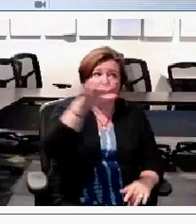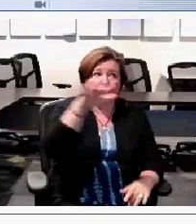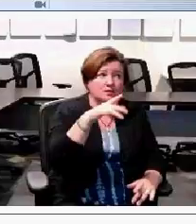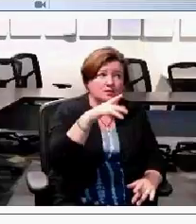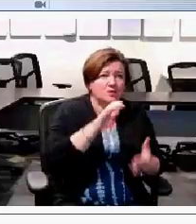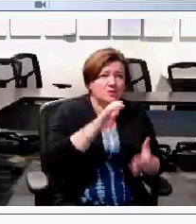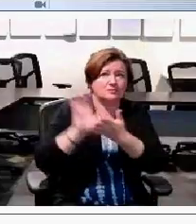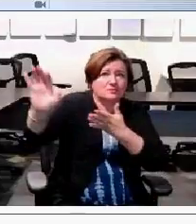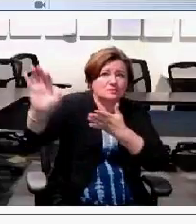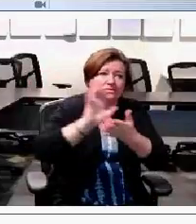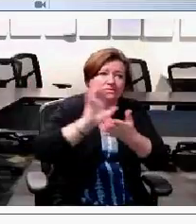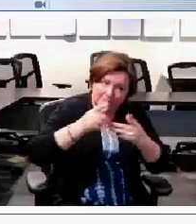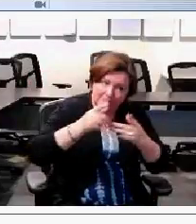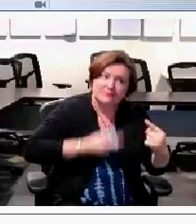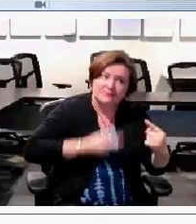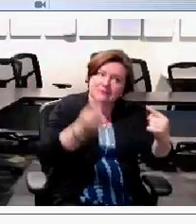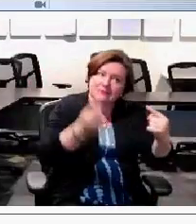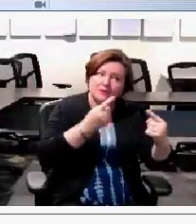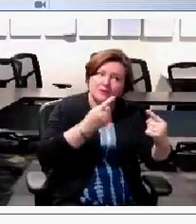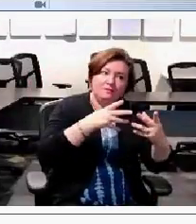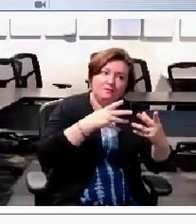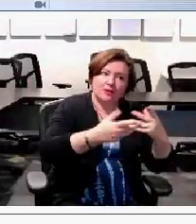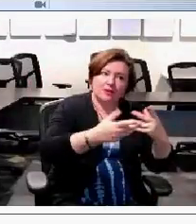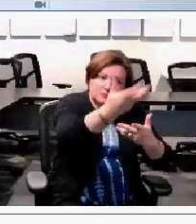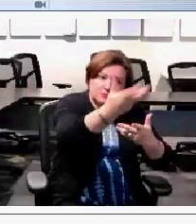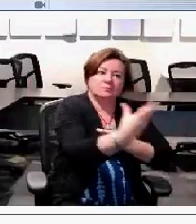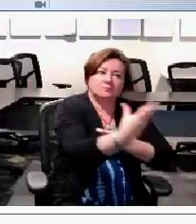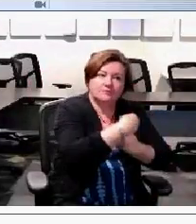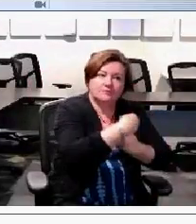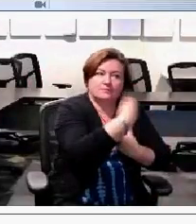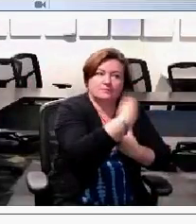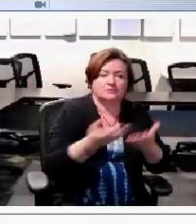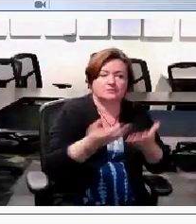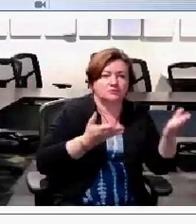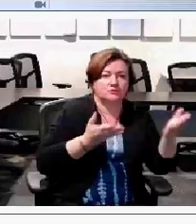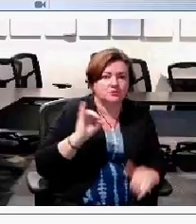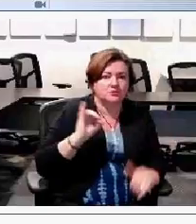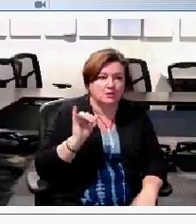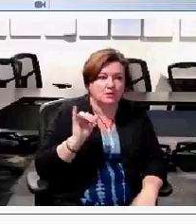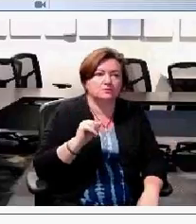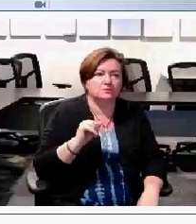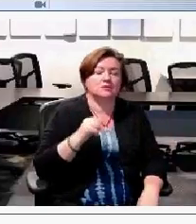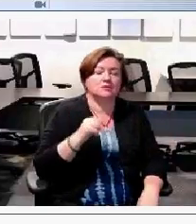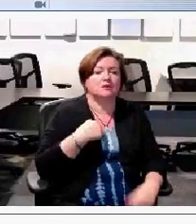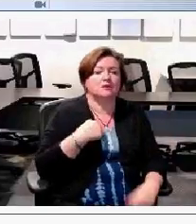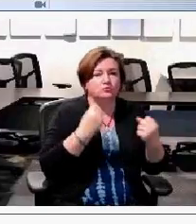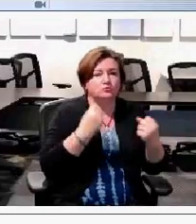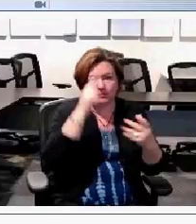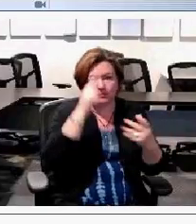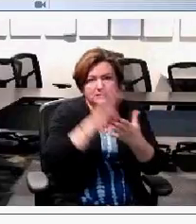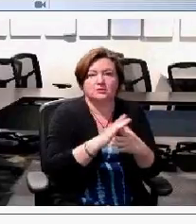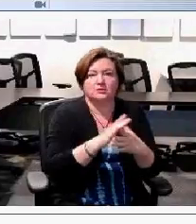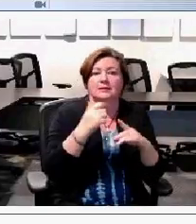strive to have equitable service for them as well. I'm a strong believer in